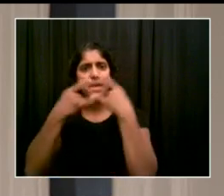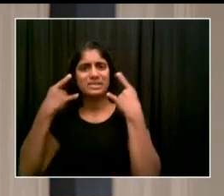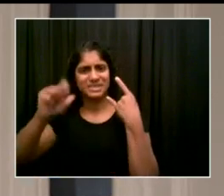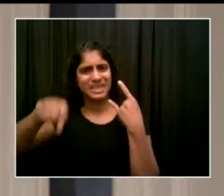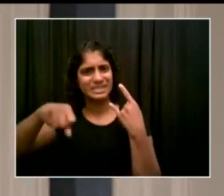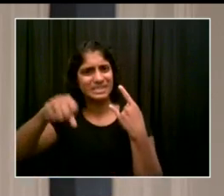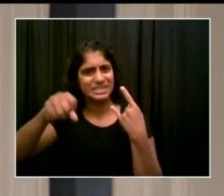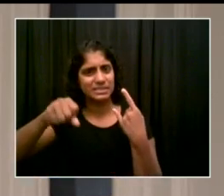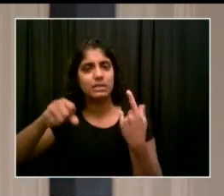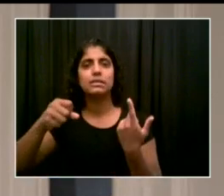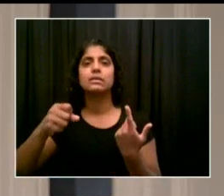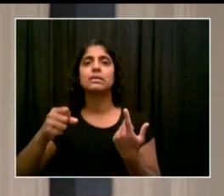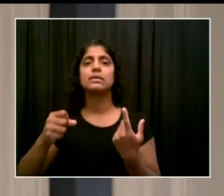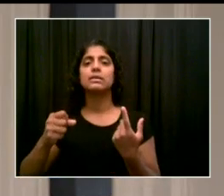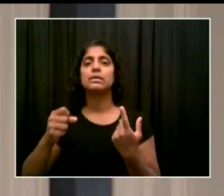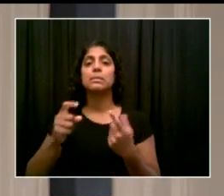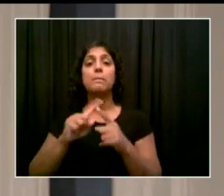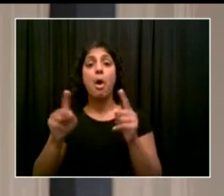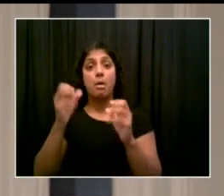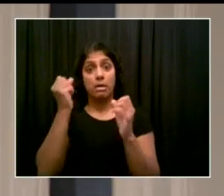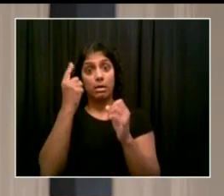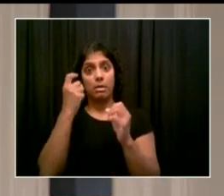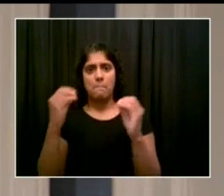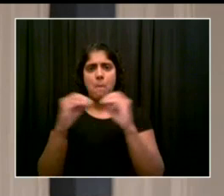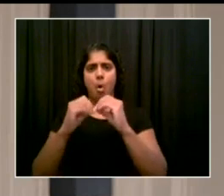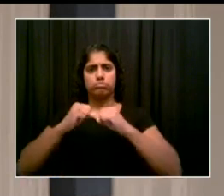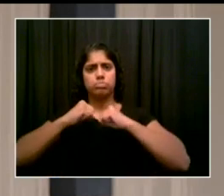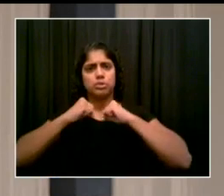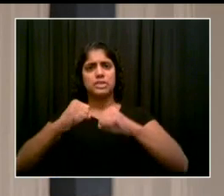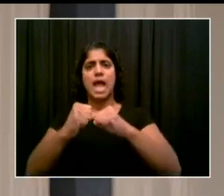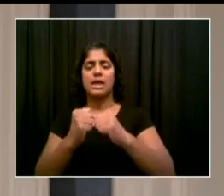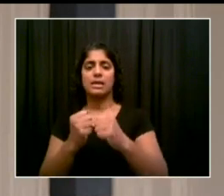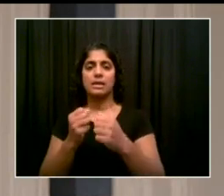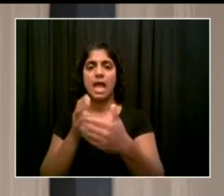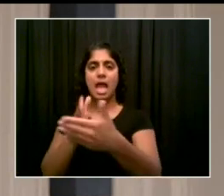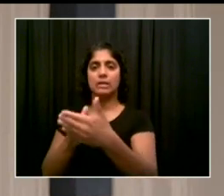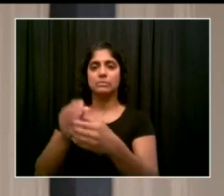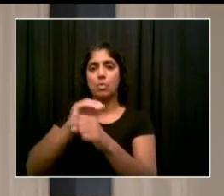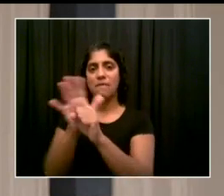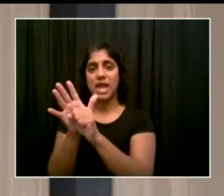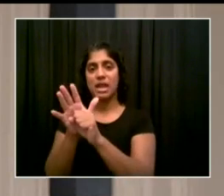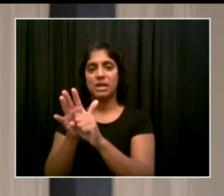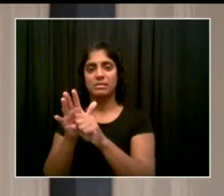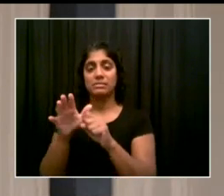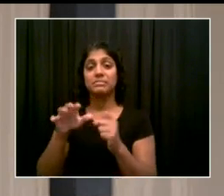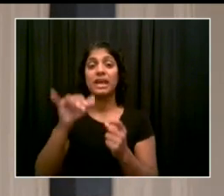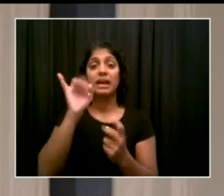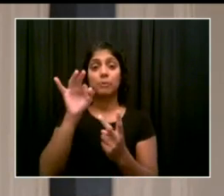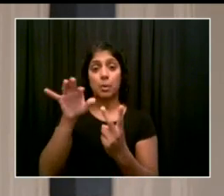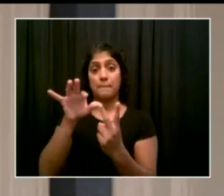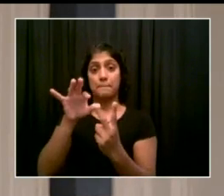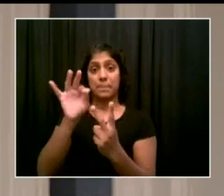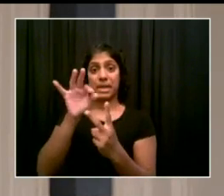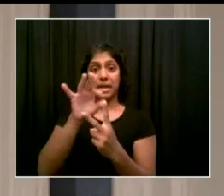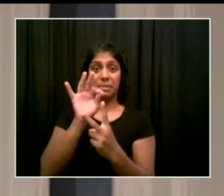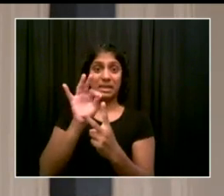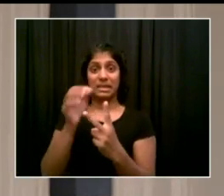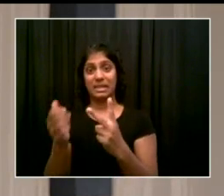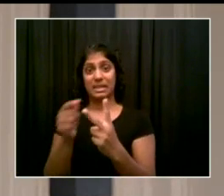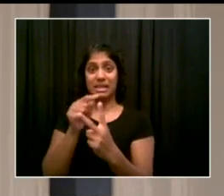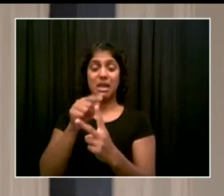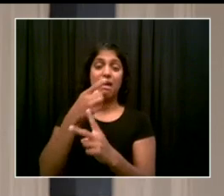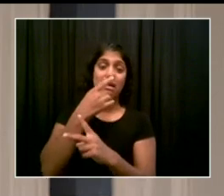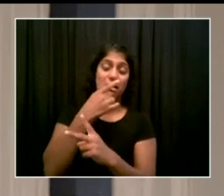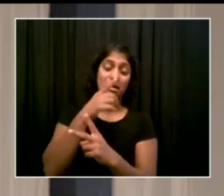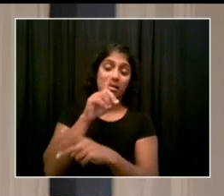indoor masks, I think misses again the power of vaccination versus the pretty limited